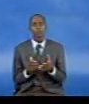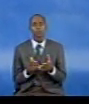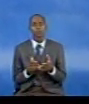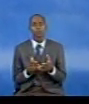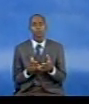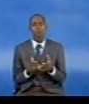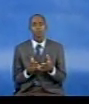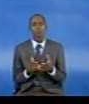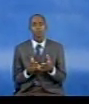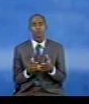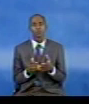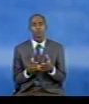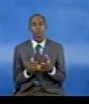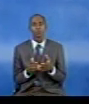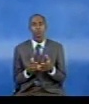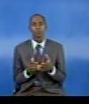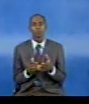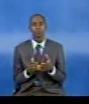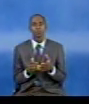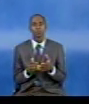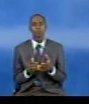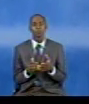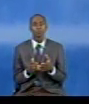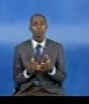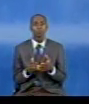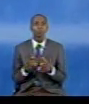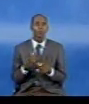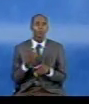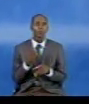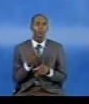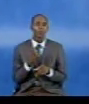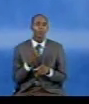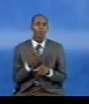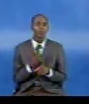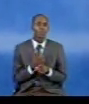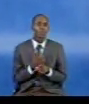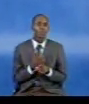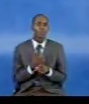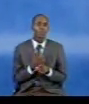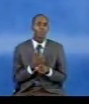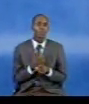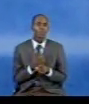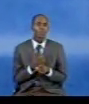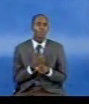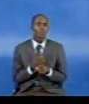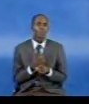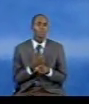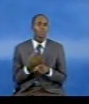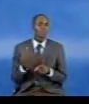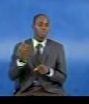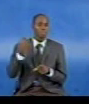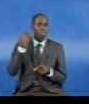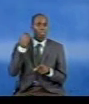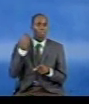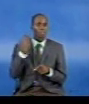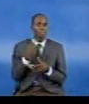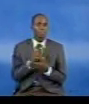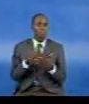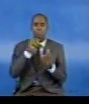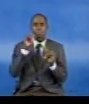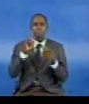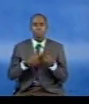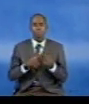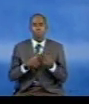Abunpolo. The dog passed off with this man, rat rib. I know if it breathes. I know if it's sleep for this